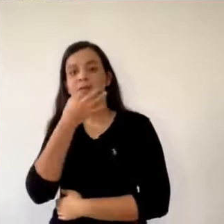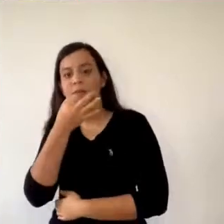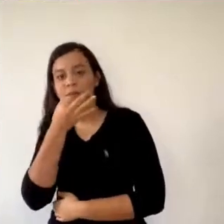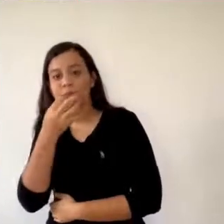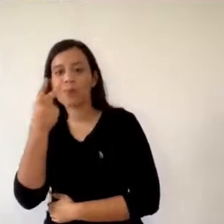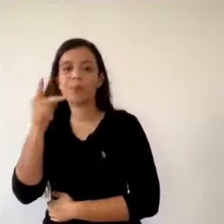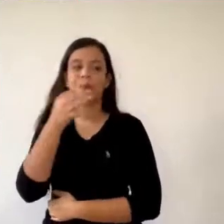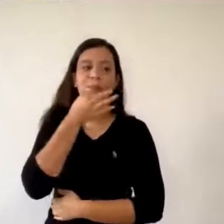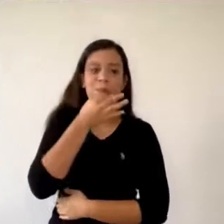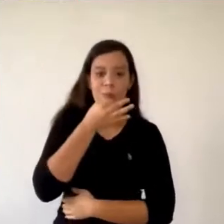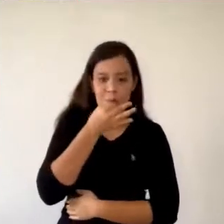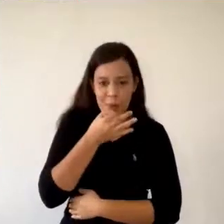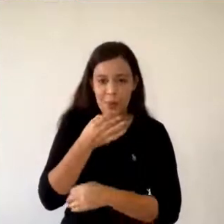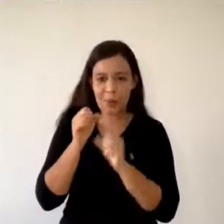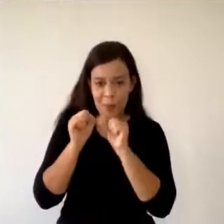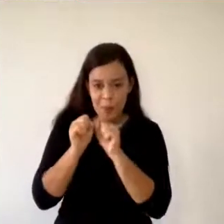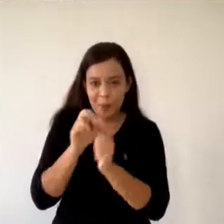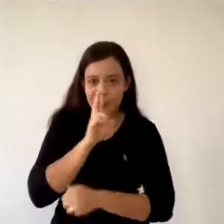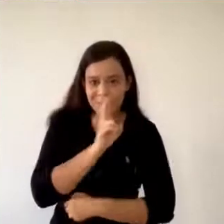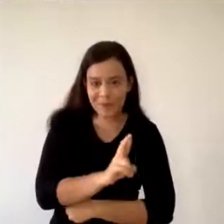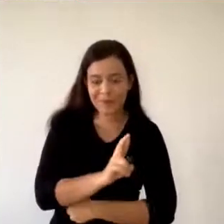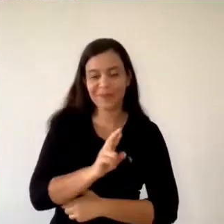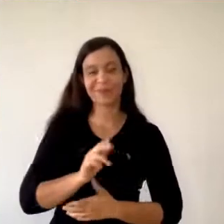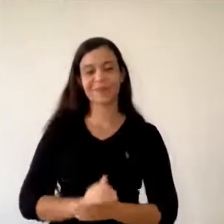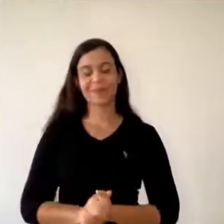the first one to comment on this.